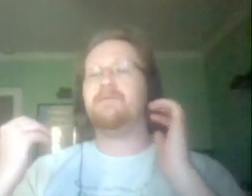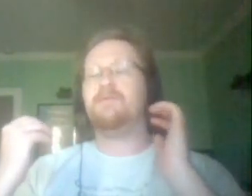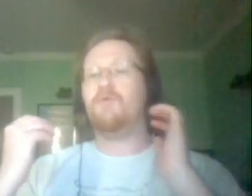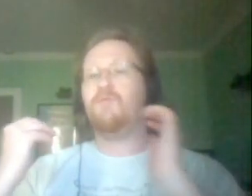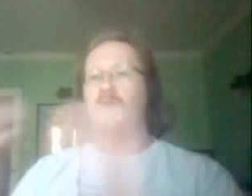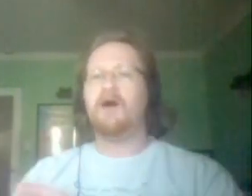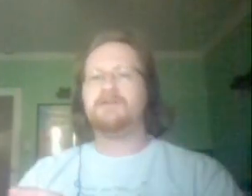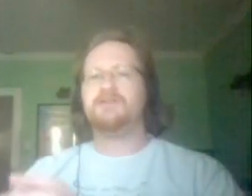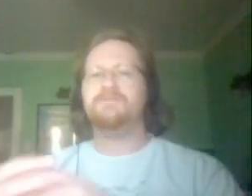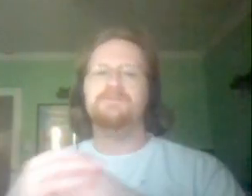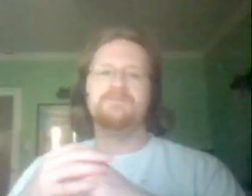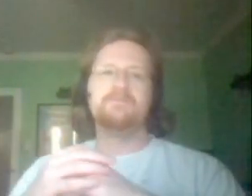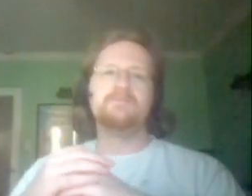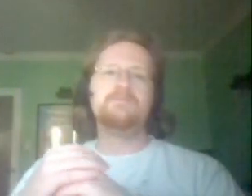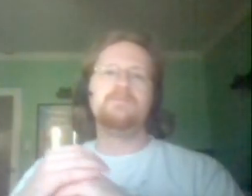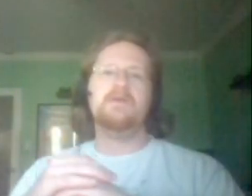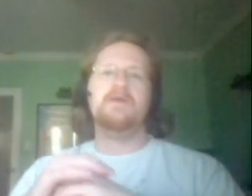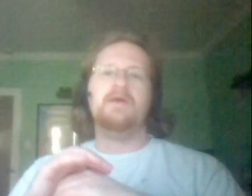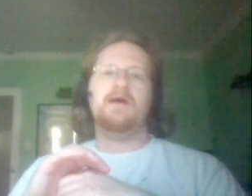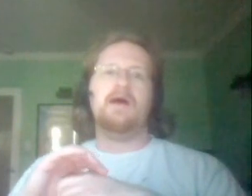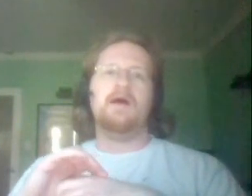make that people watch.